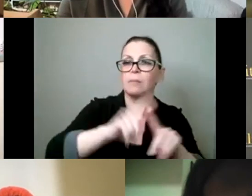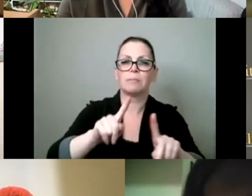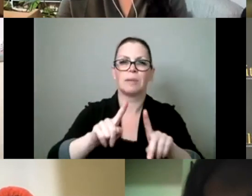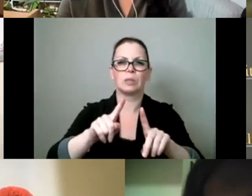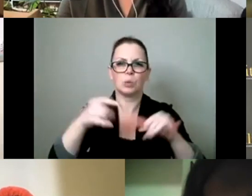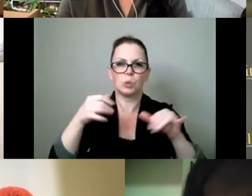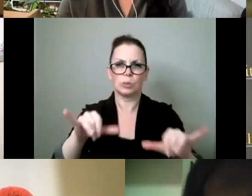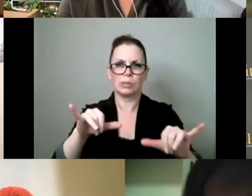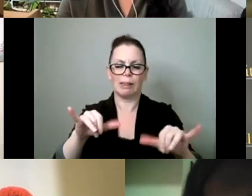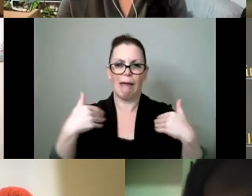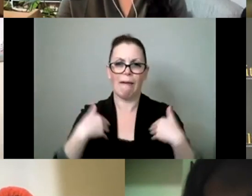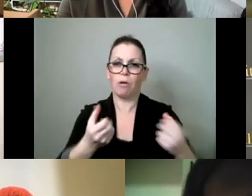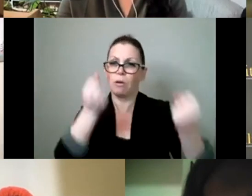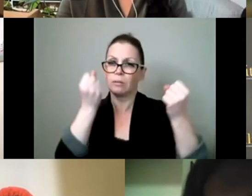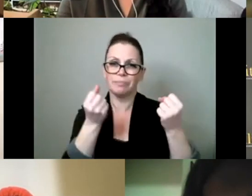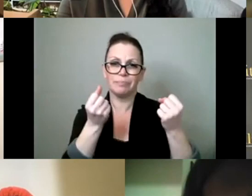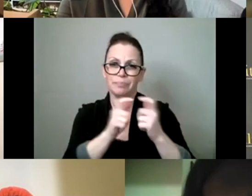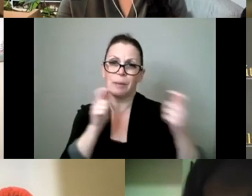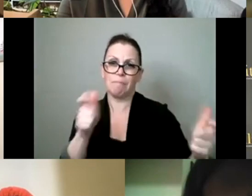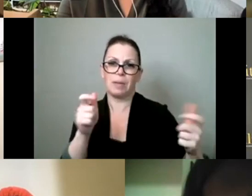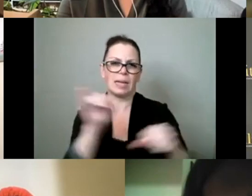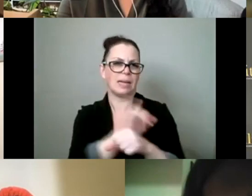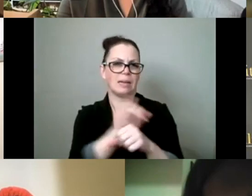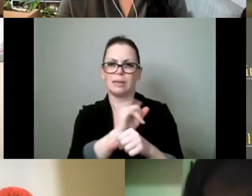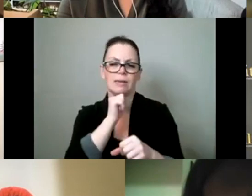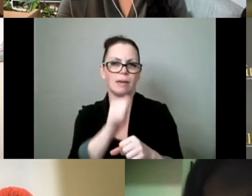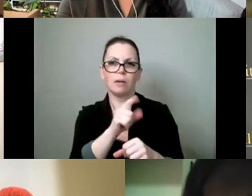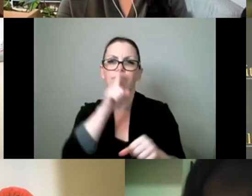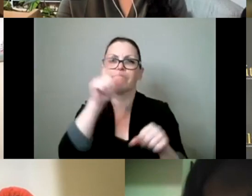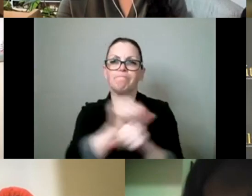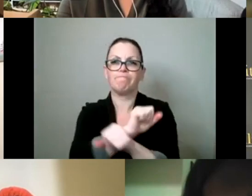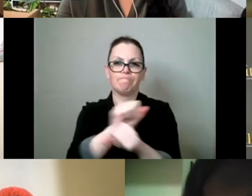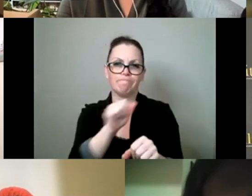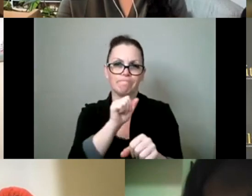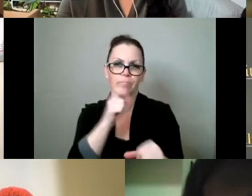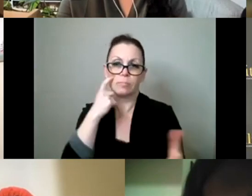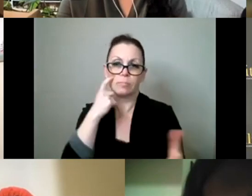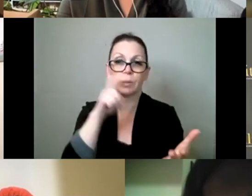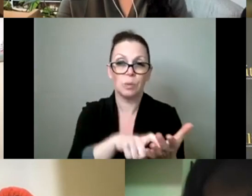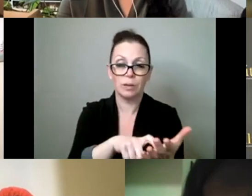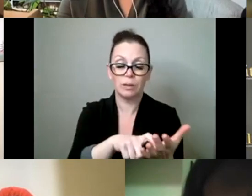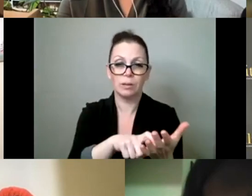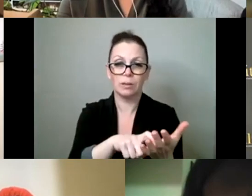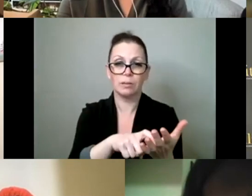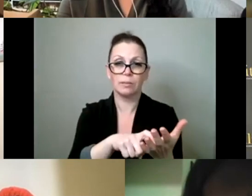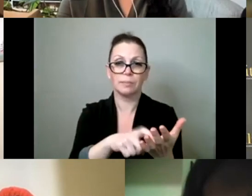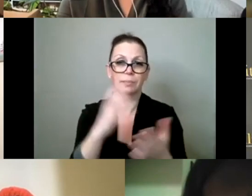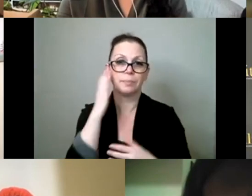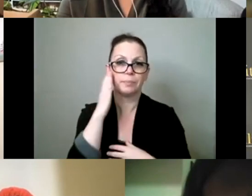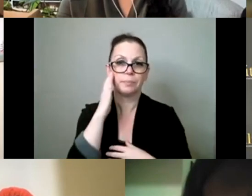whole industry not truly recognize it, it's both,